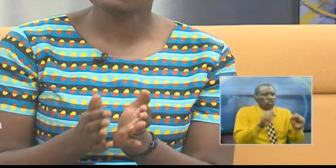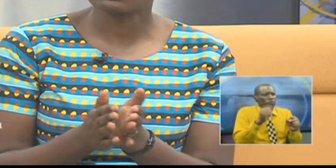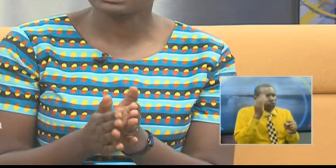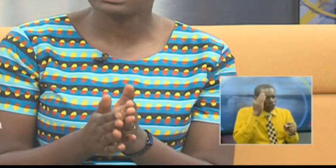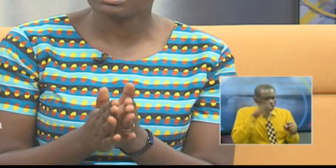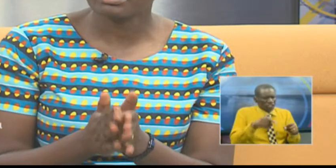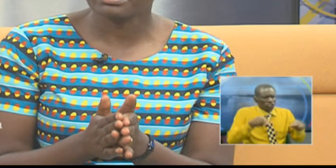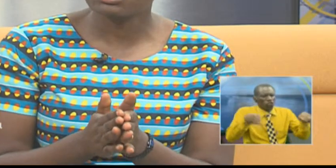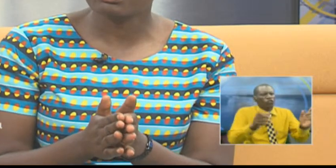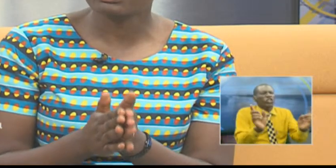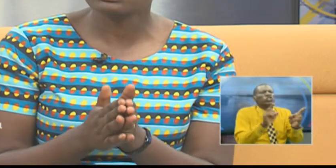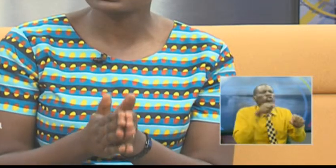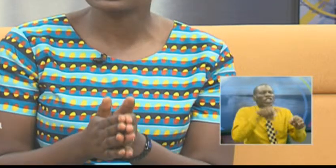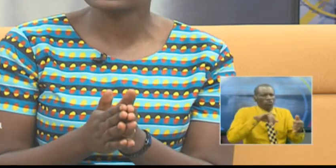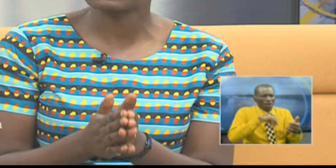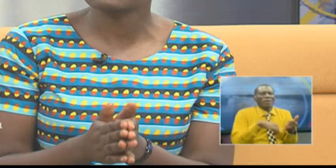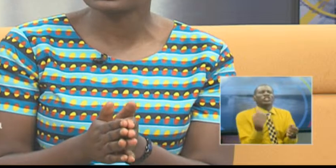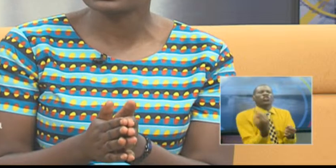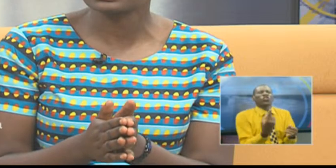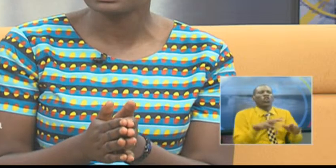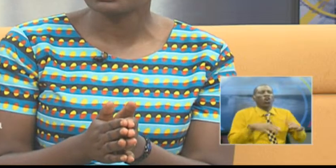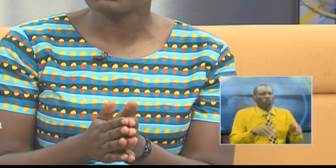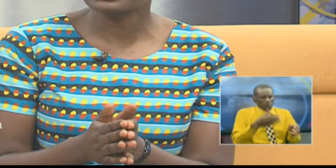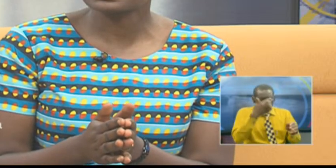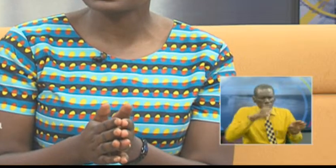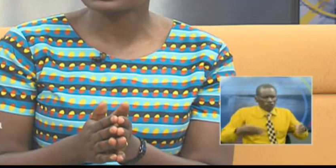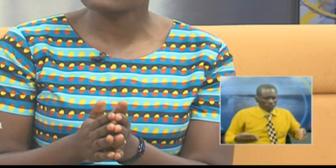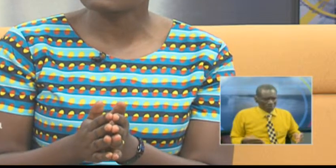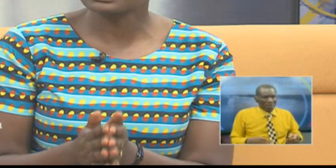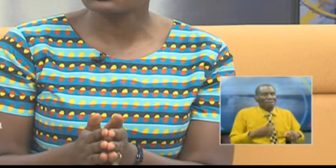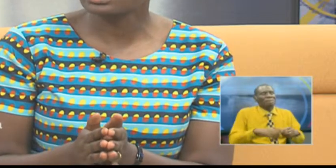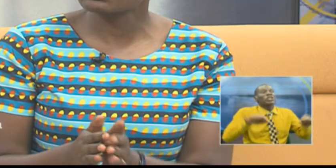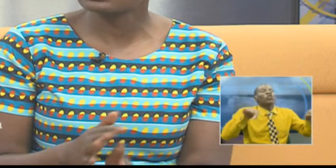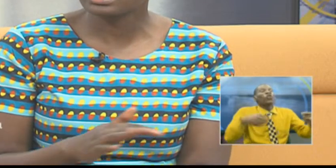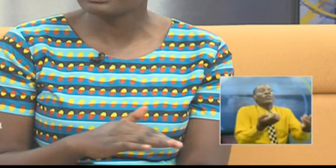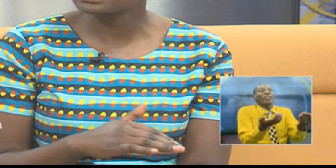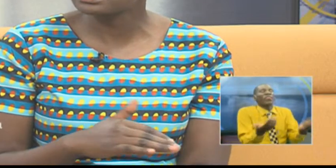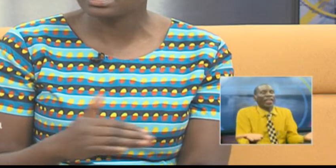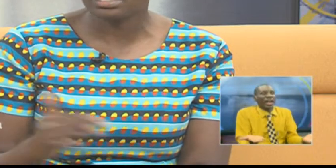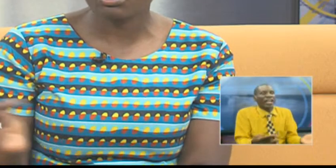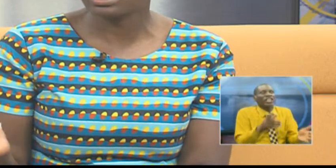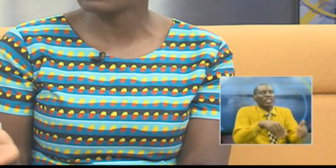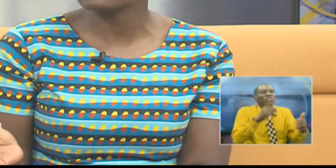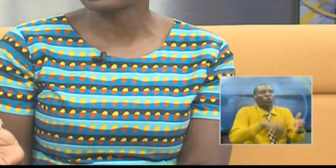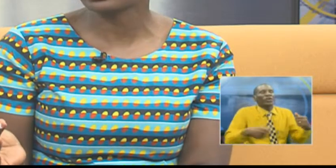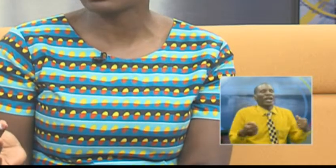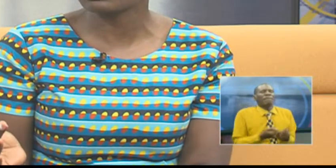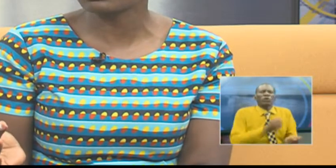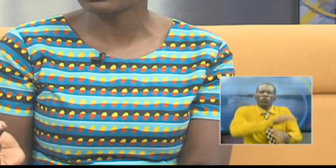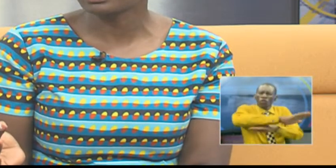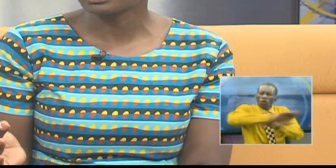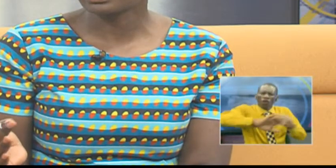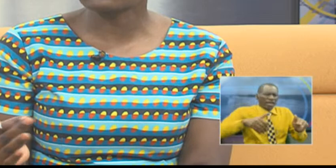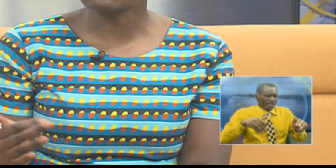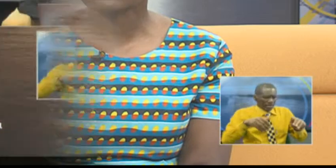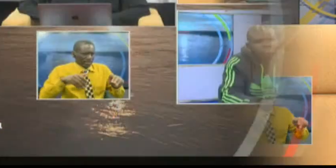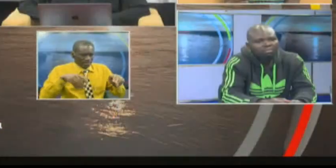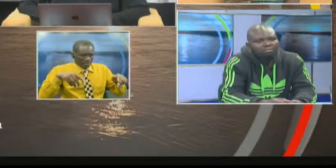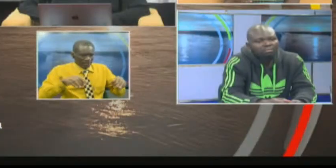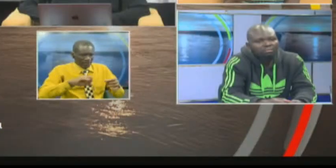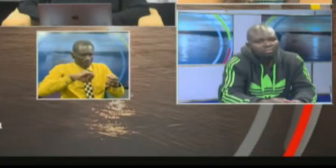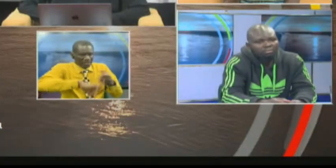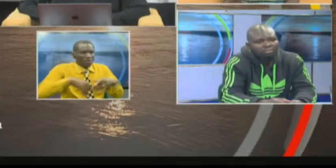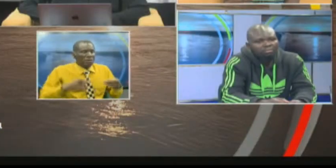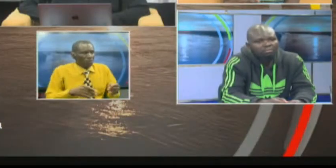is not only in their marriage or because it's a disability, but it is literally what happens with every other couple. And so if